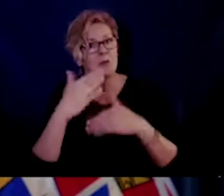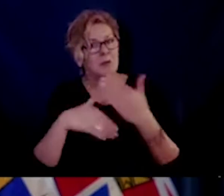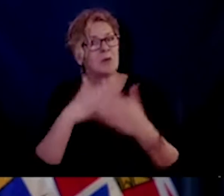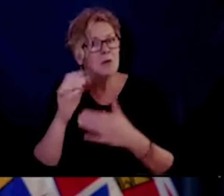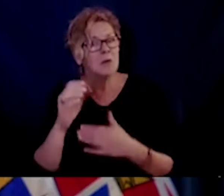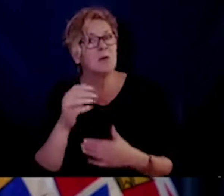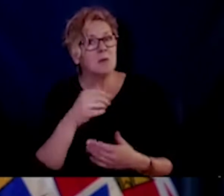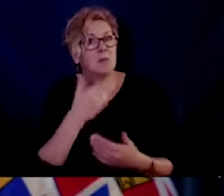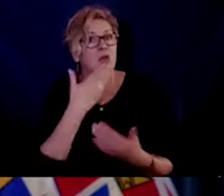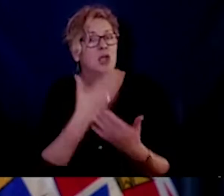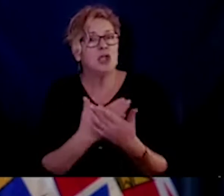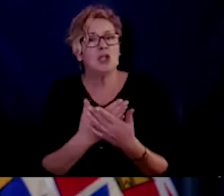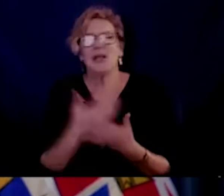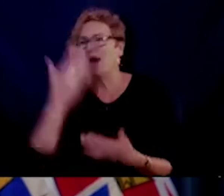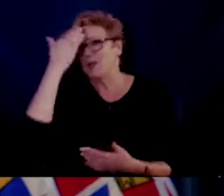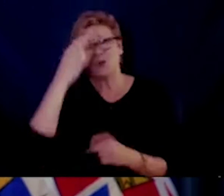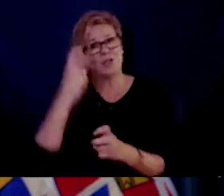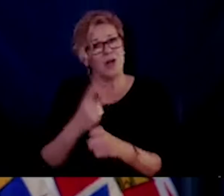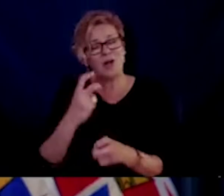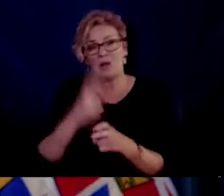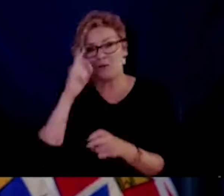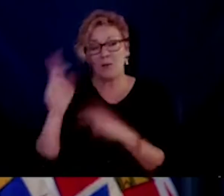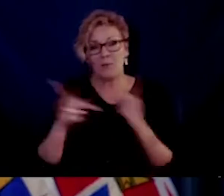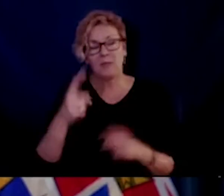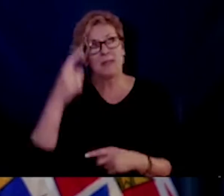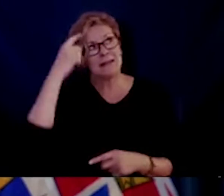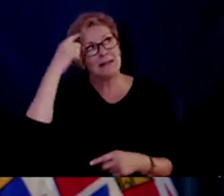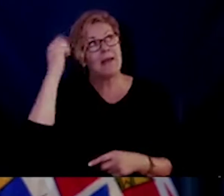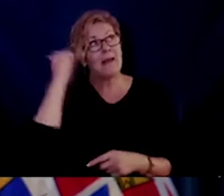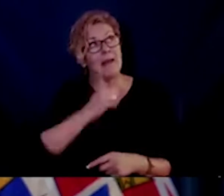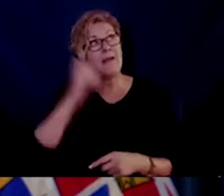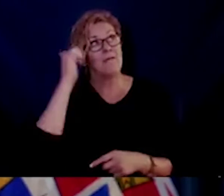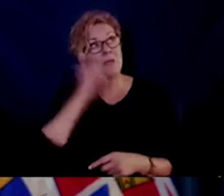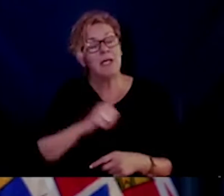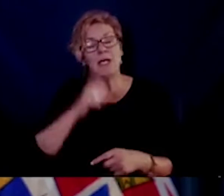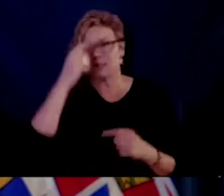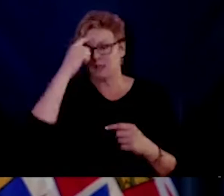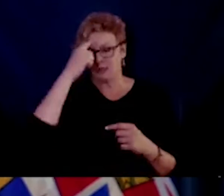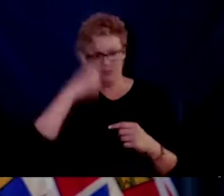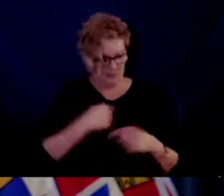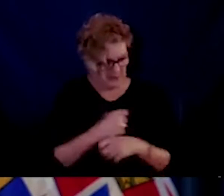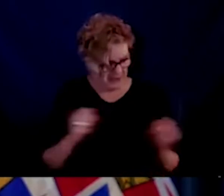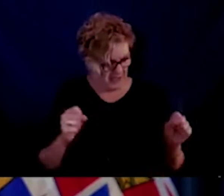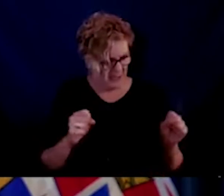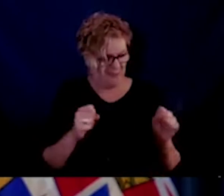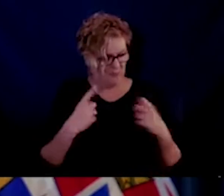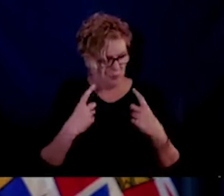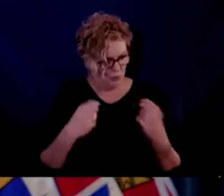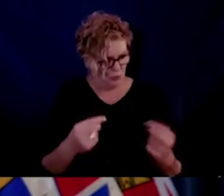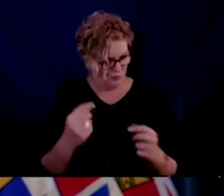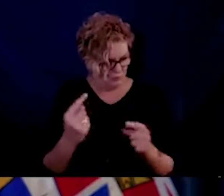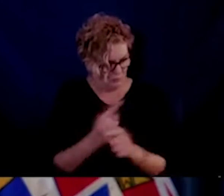for people to remember every day to check themselves, to think about the risk. And we've seen, like every